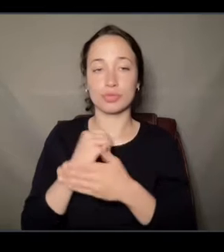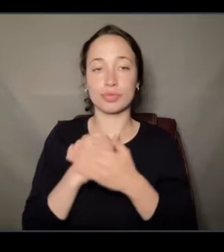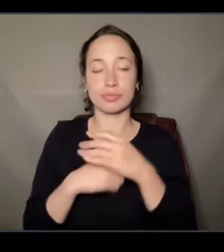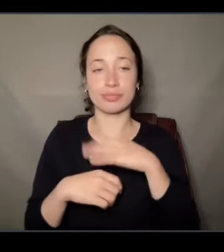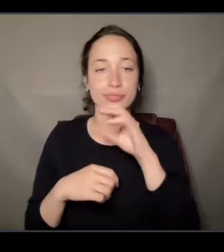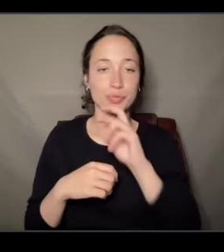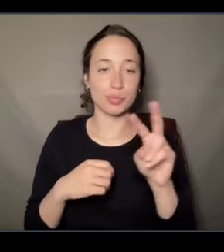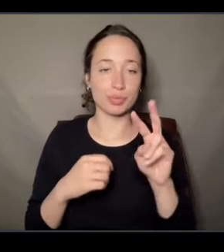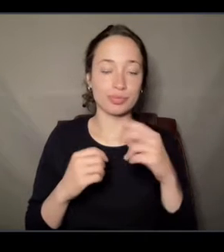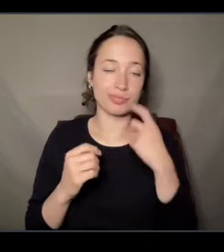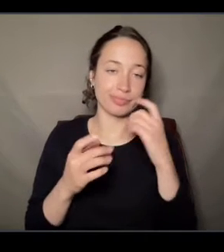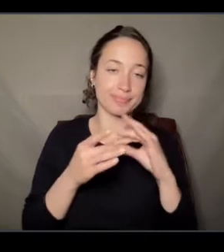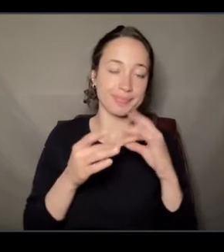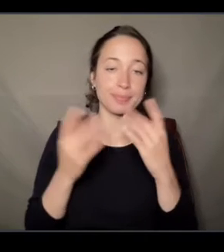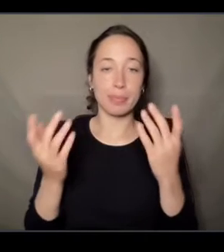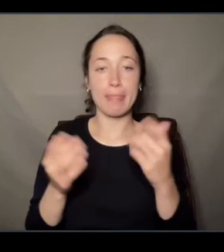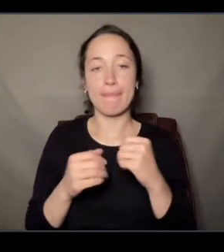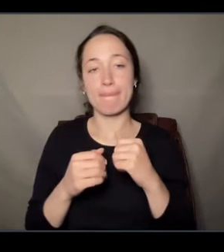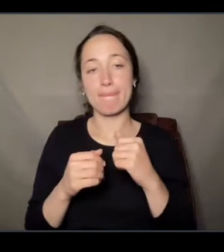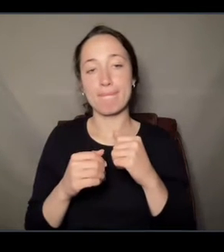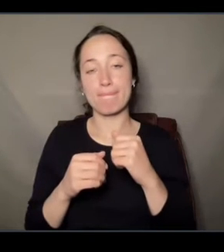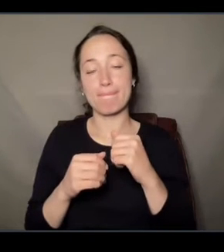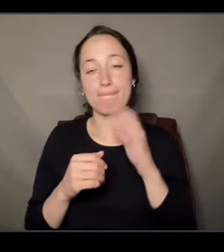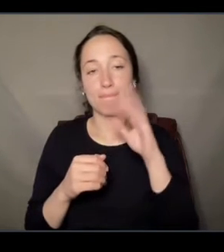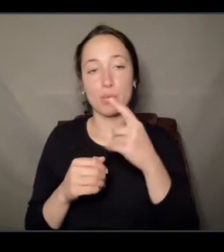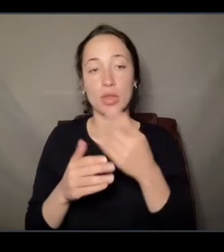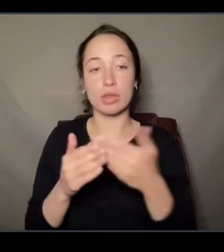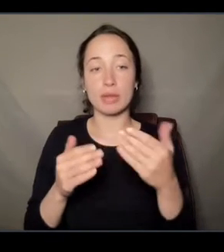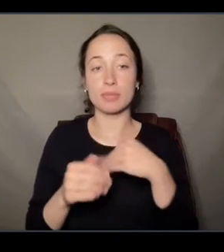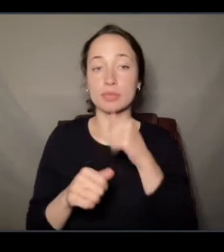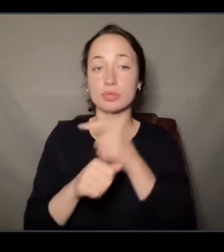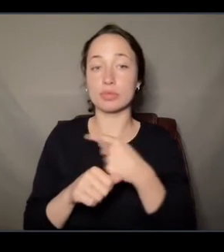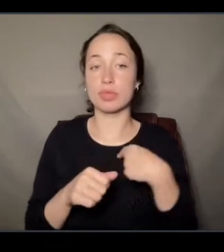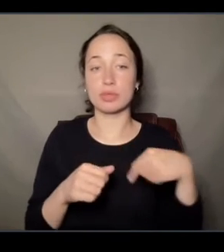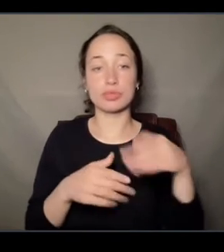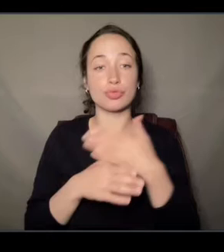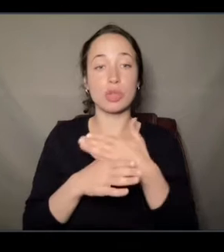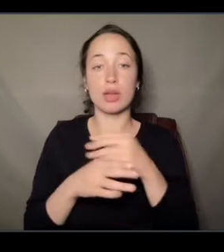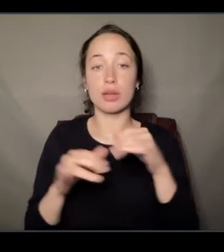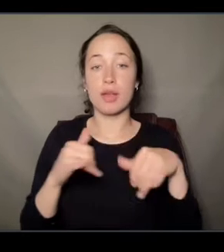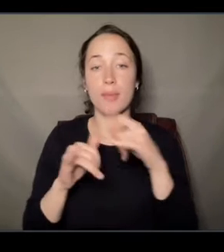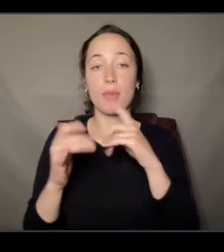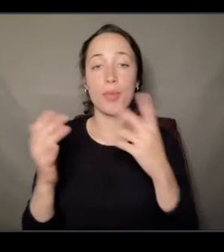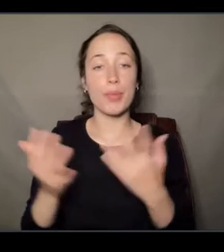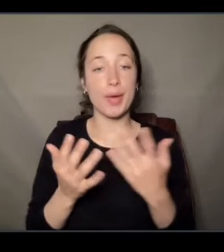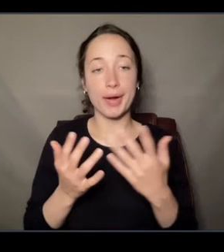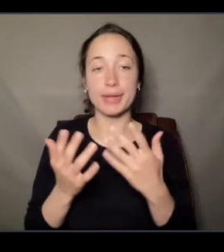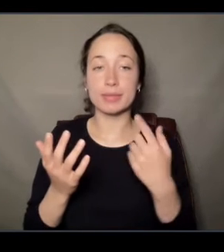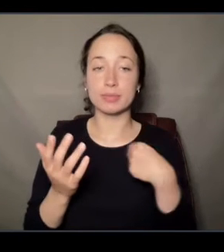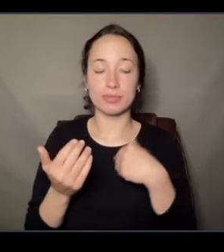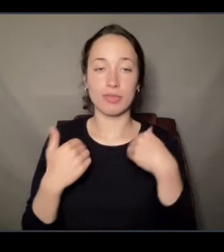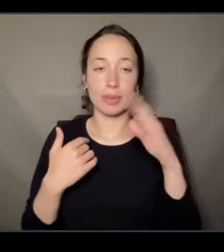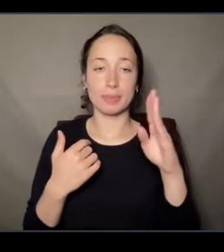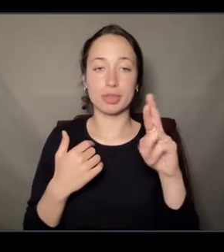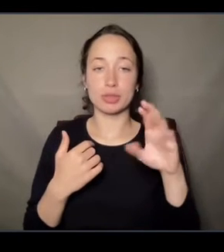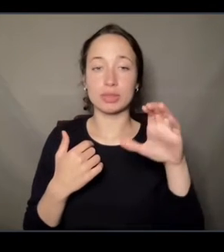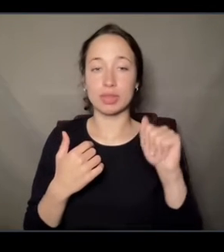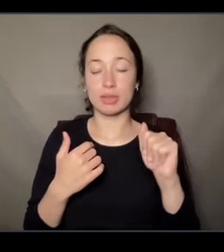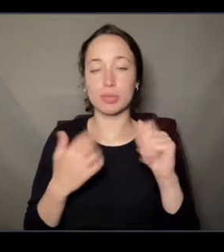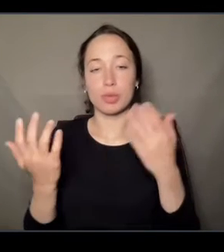was 2, as I said. And one thing that my sisters and I share in common is that we all have